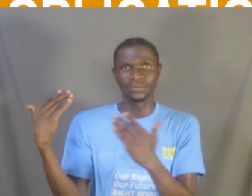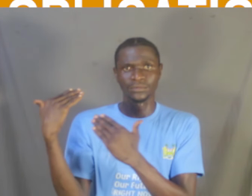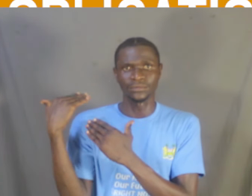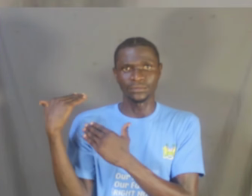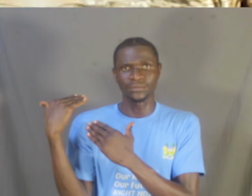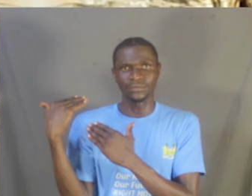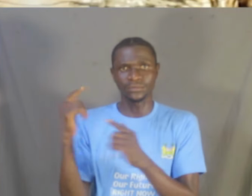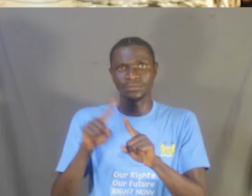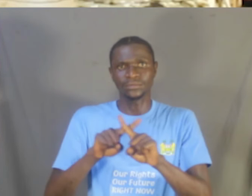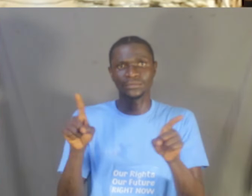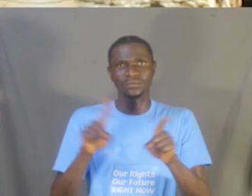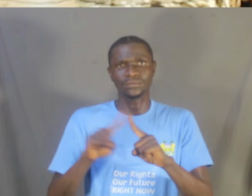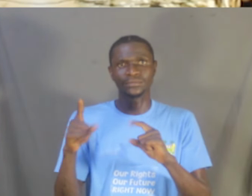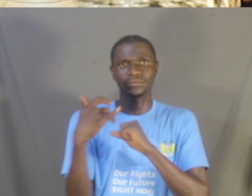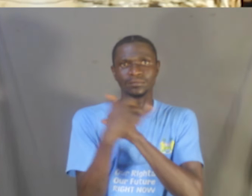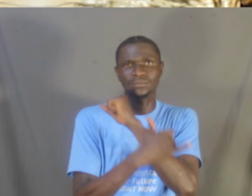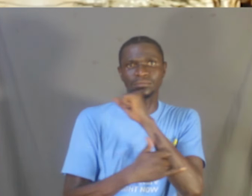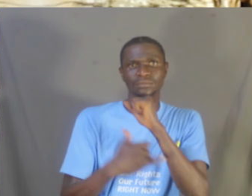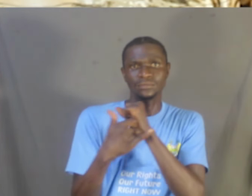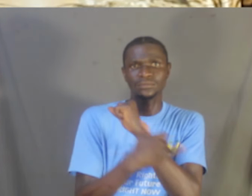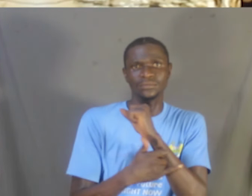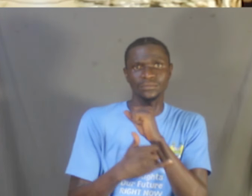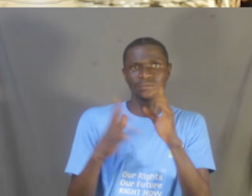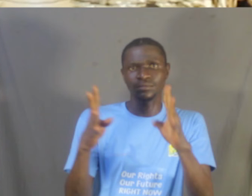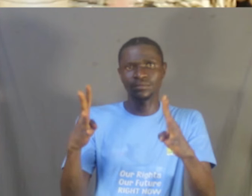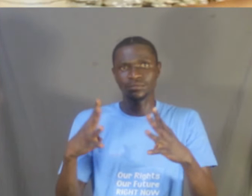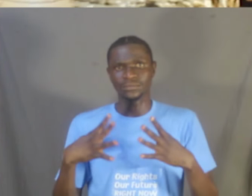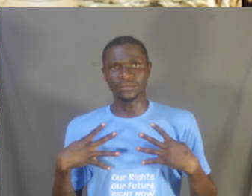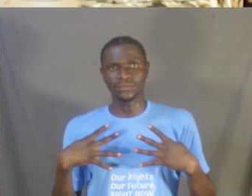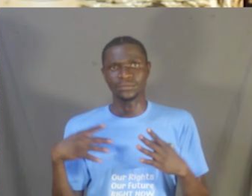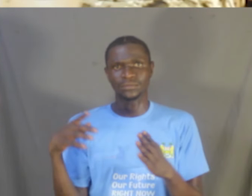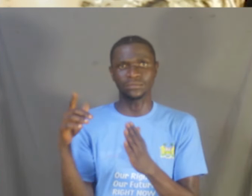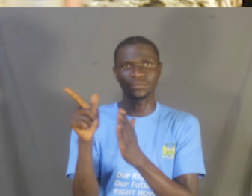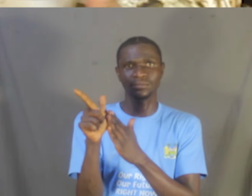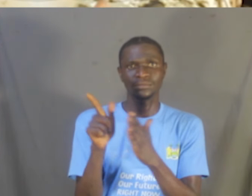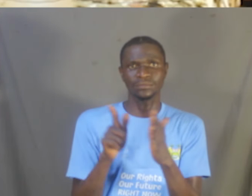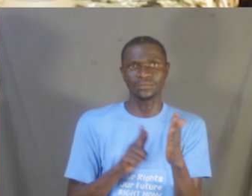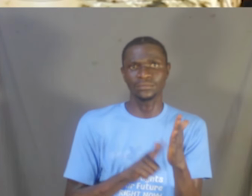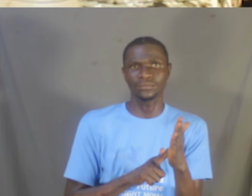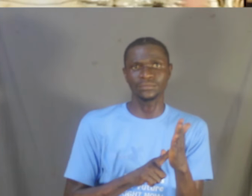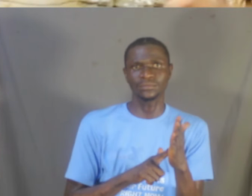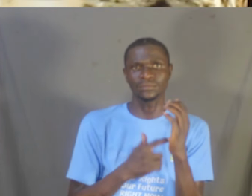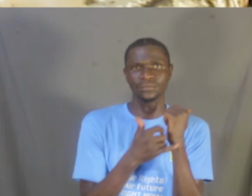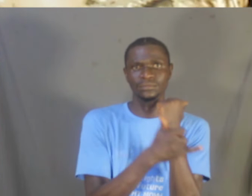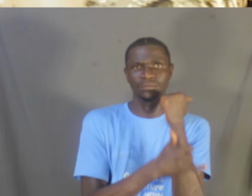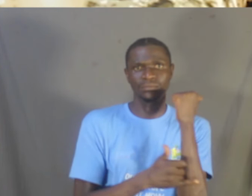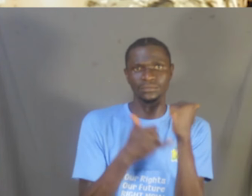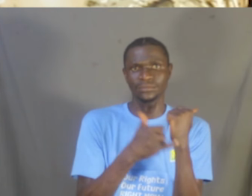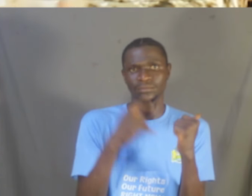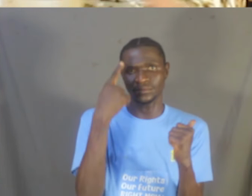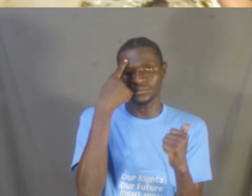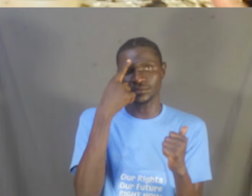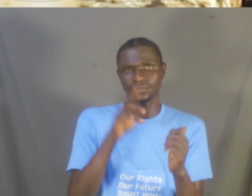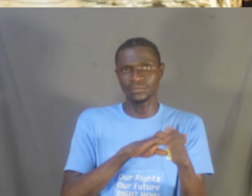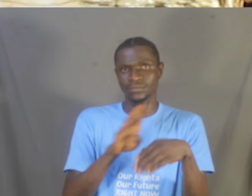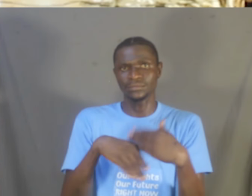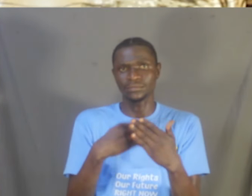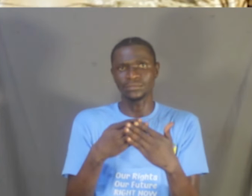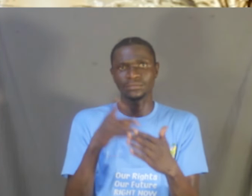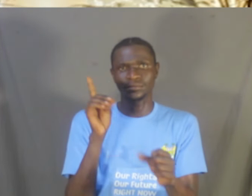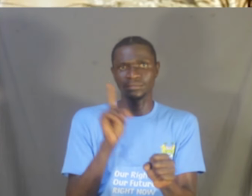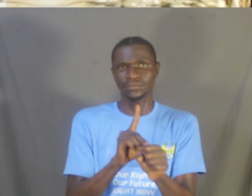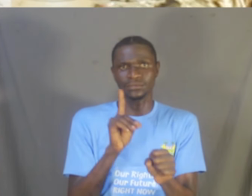General Obligations. State parties are required to adopt legislative and other measures to implement the rights recognized